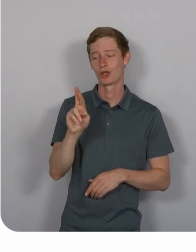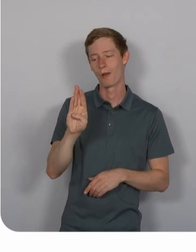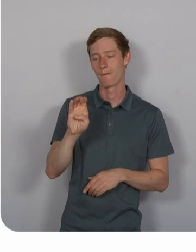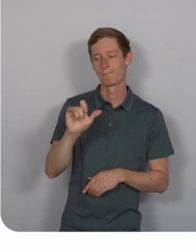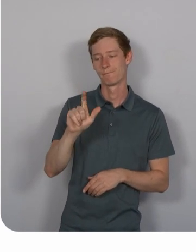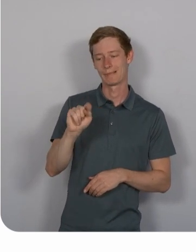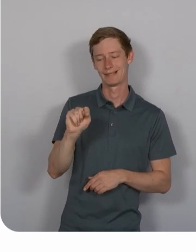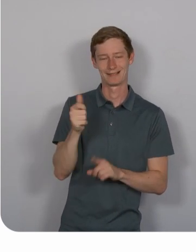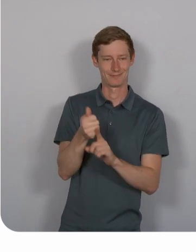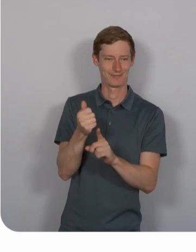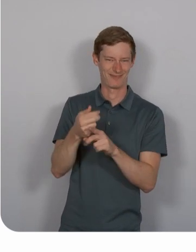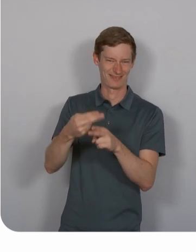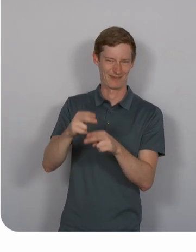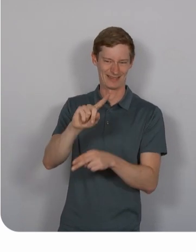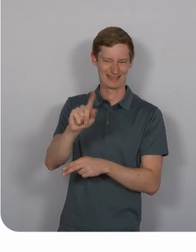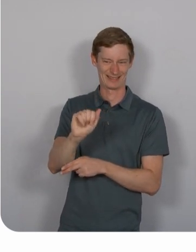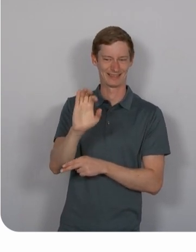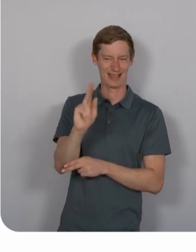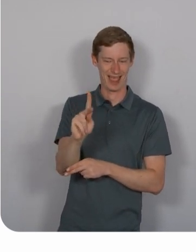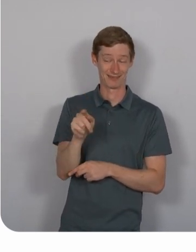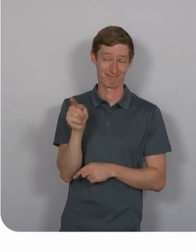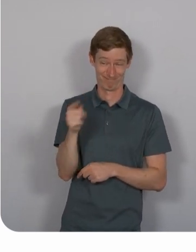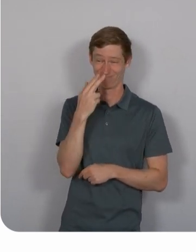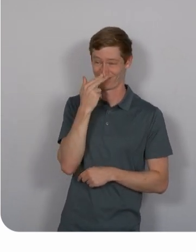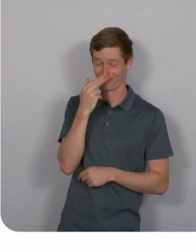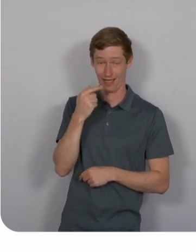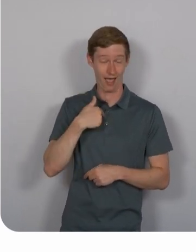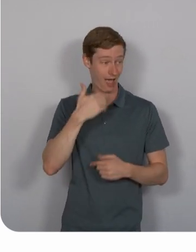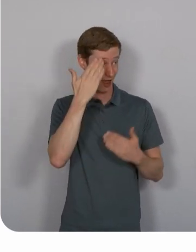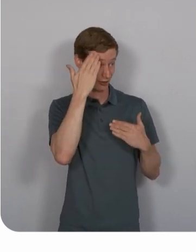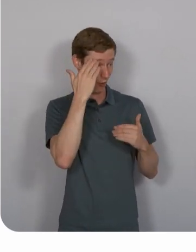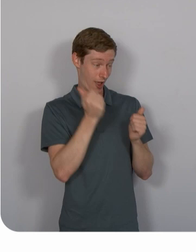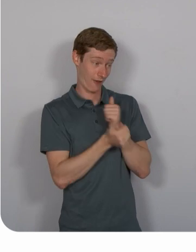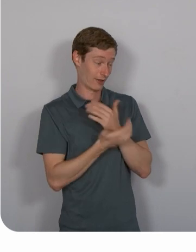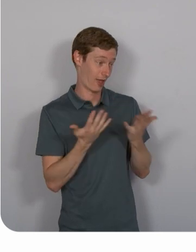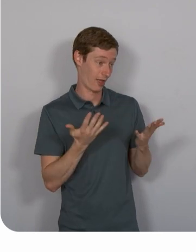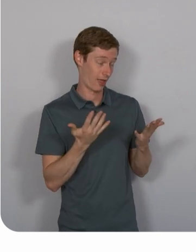fine. Like, funny, funny. I'm not saying I know everything.